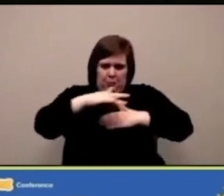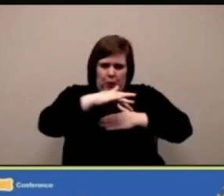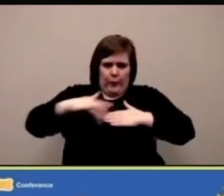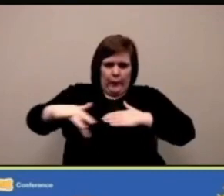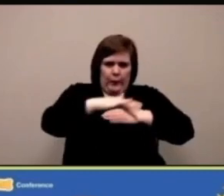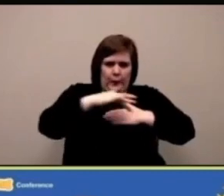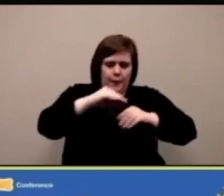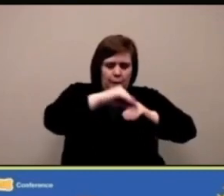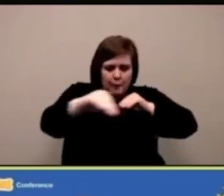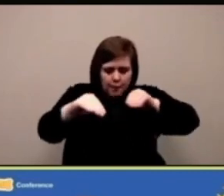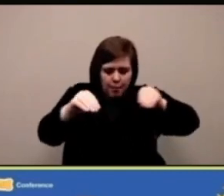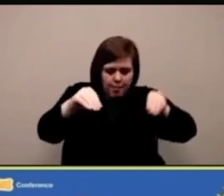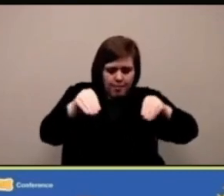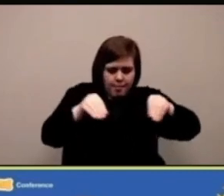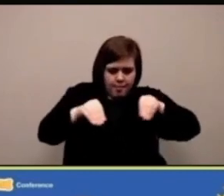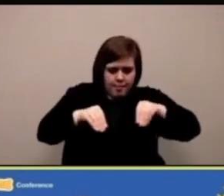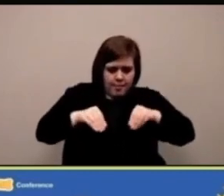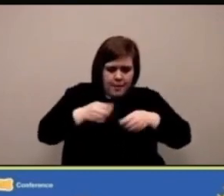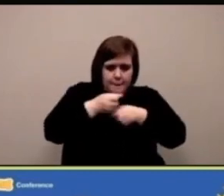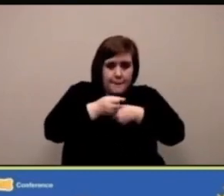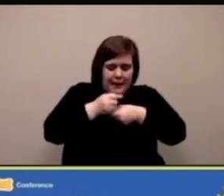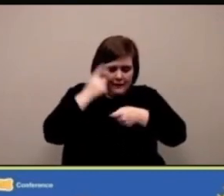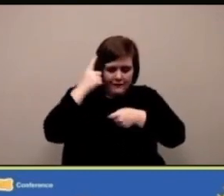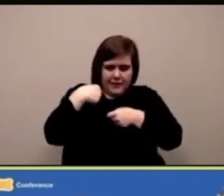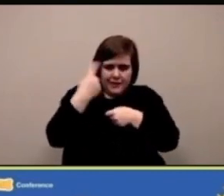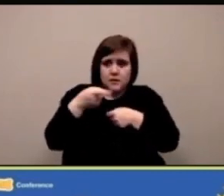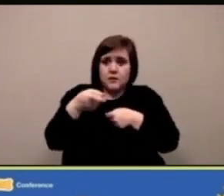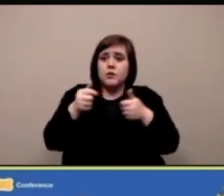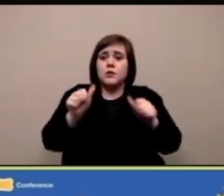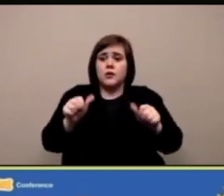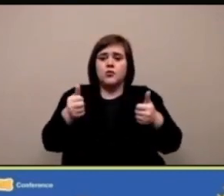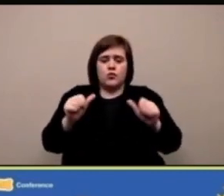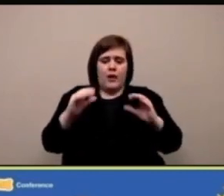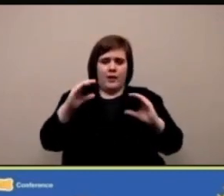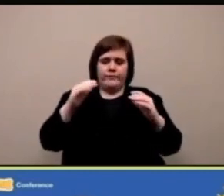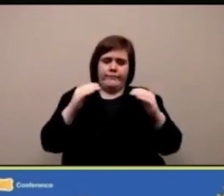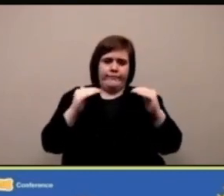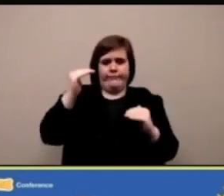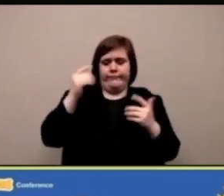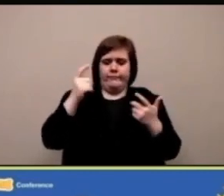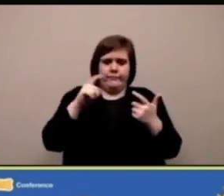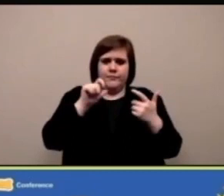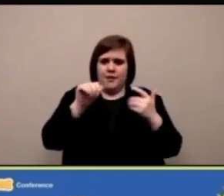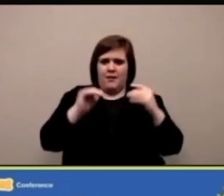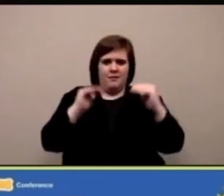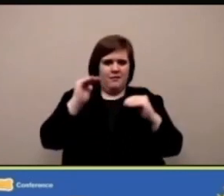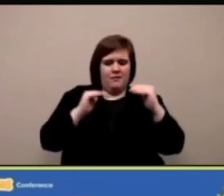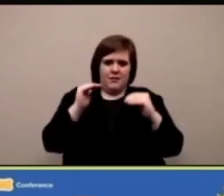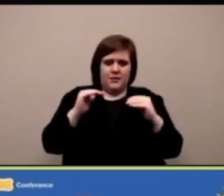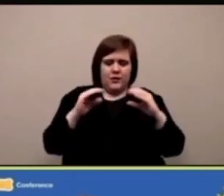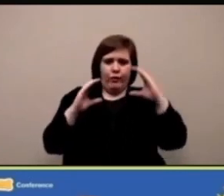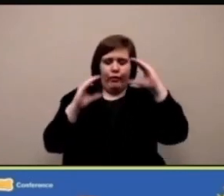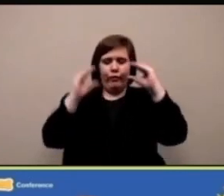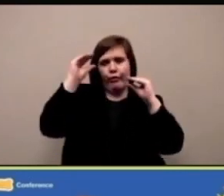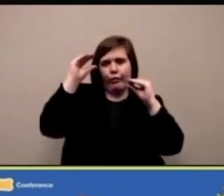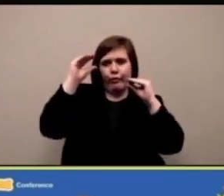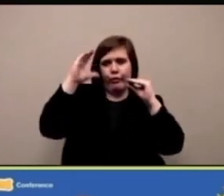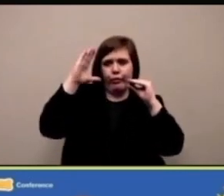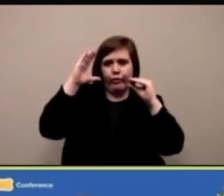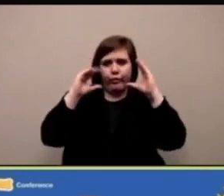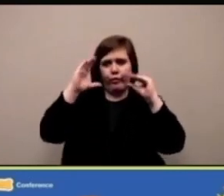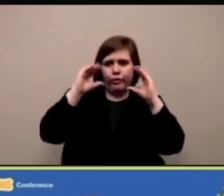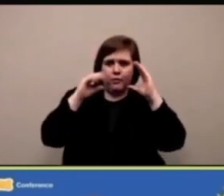to make your face. And then you can even try things like asymmetrical arrangements to make unexpected or dramatic facial